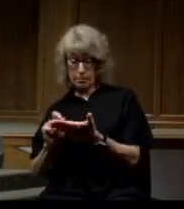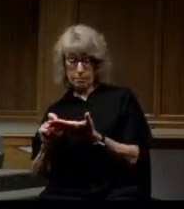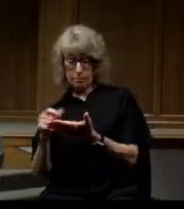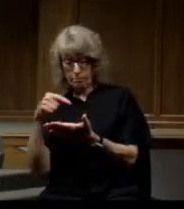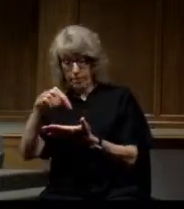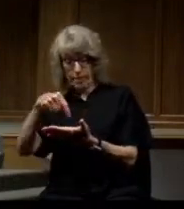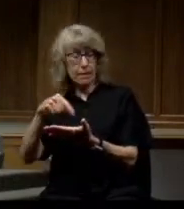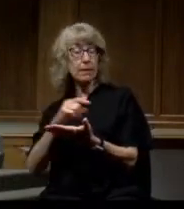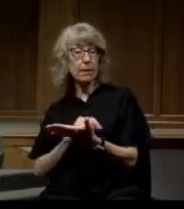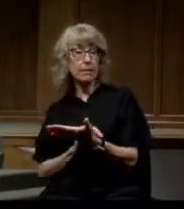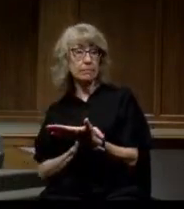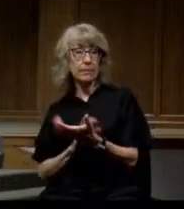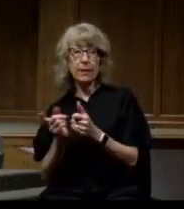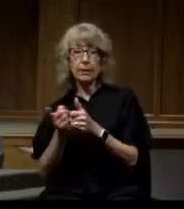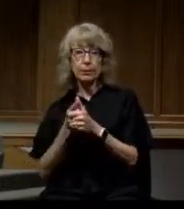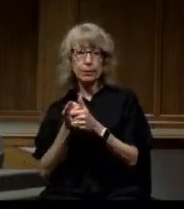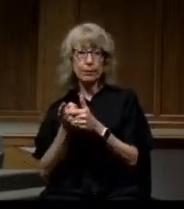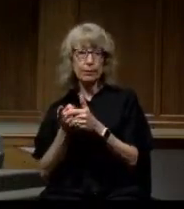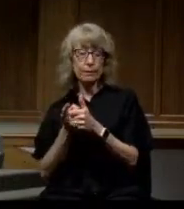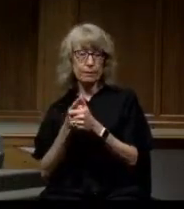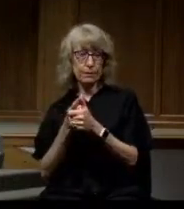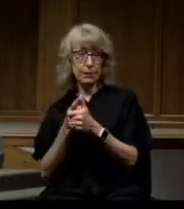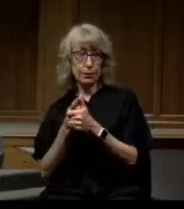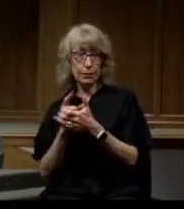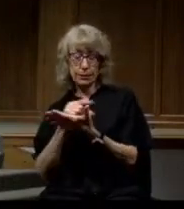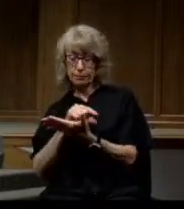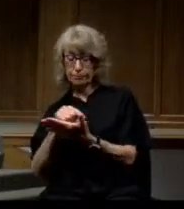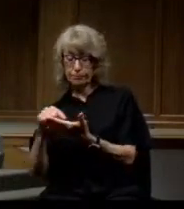first phrase that the father